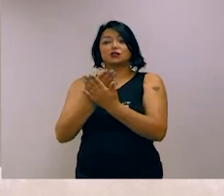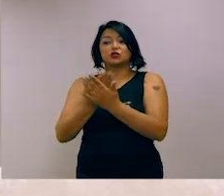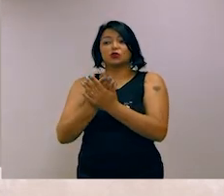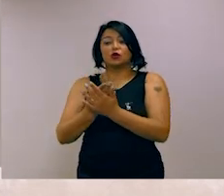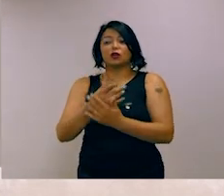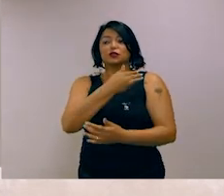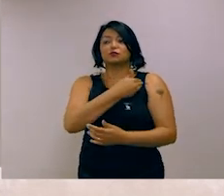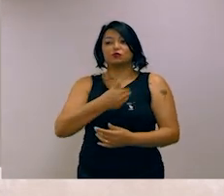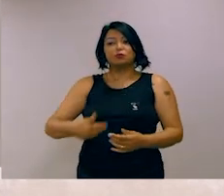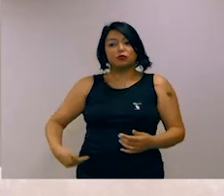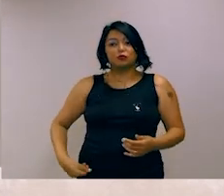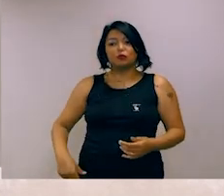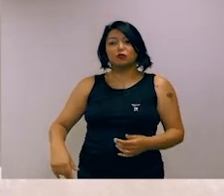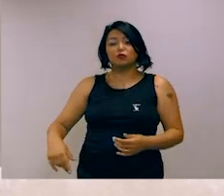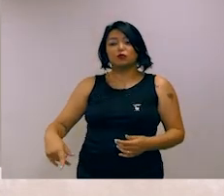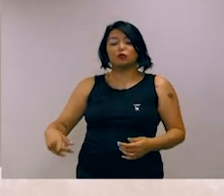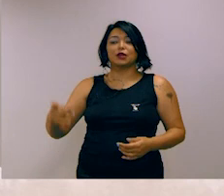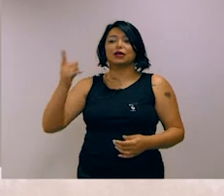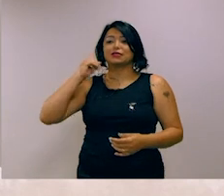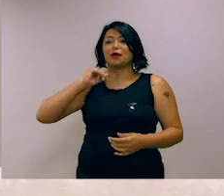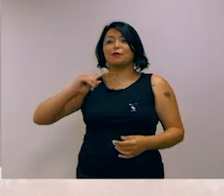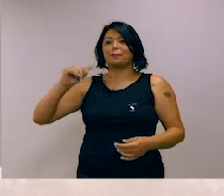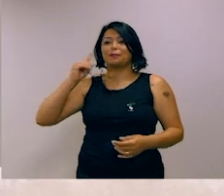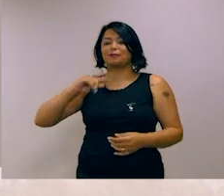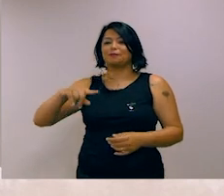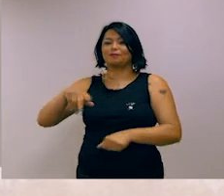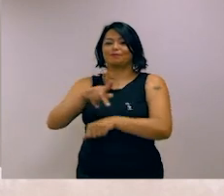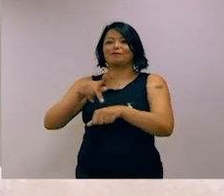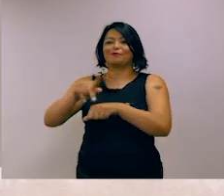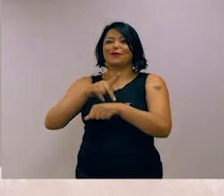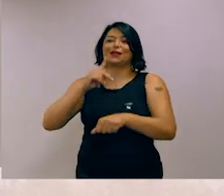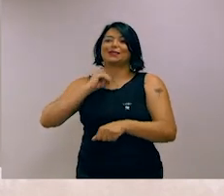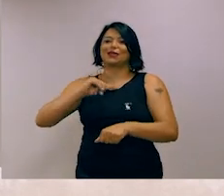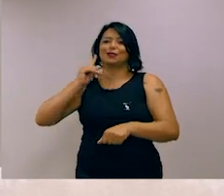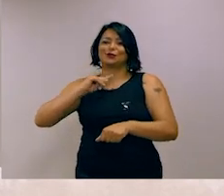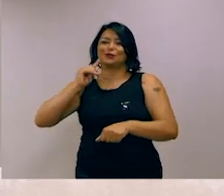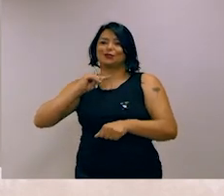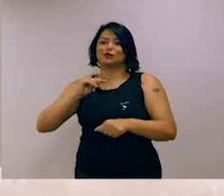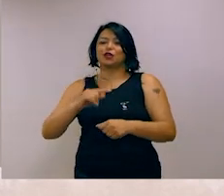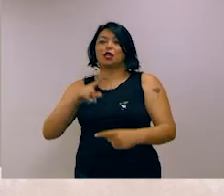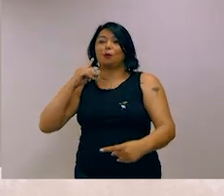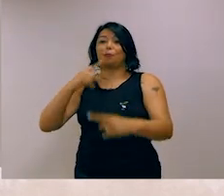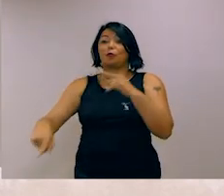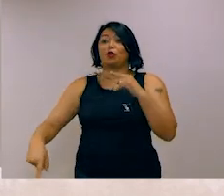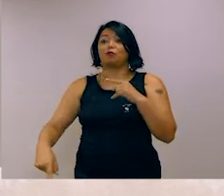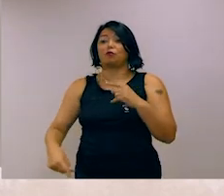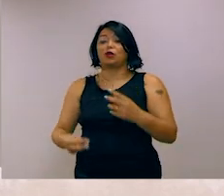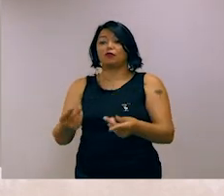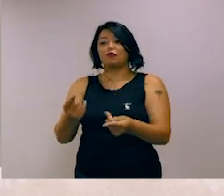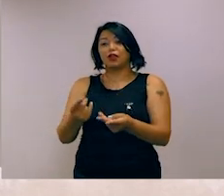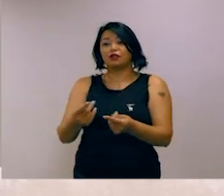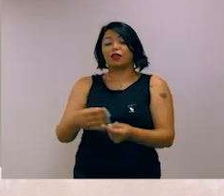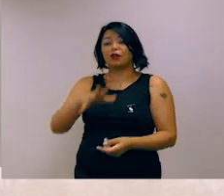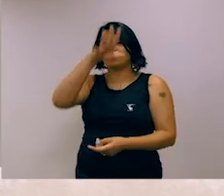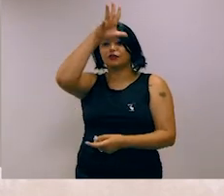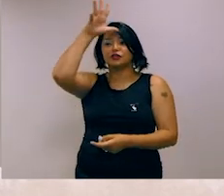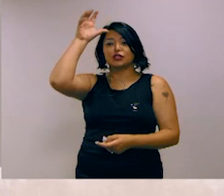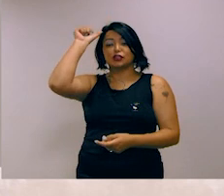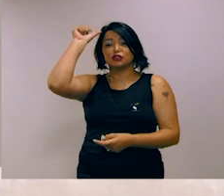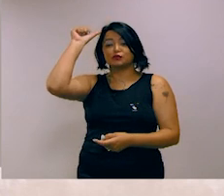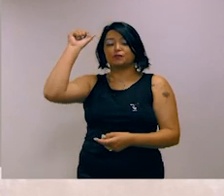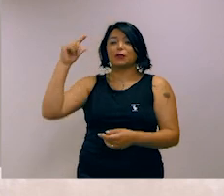selling sugar drinks inside the school. So the second possible solution would